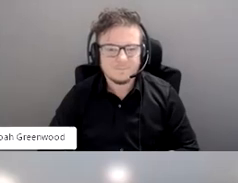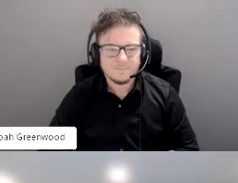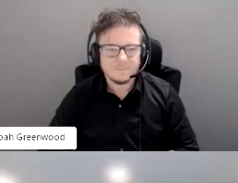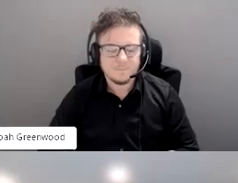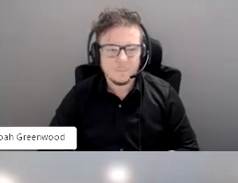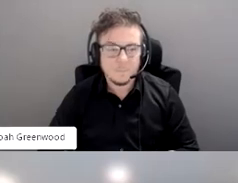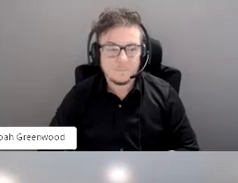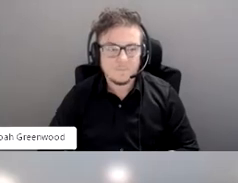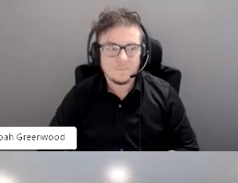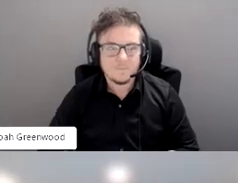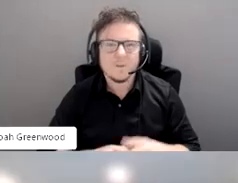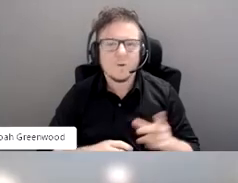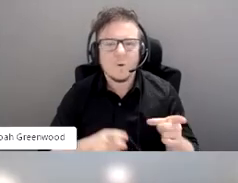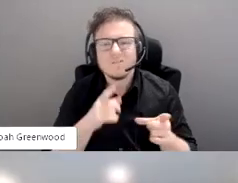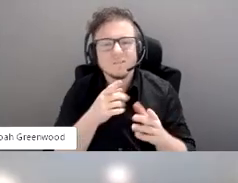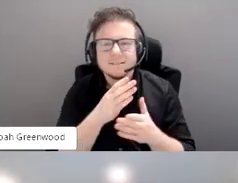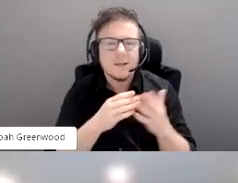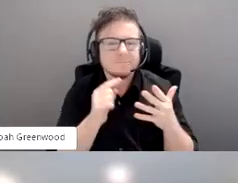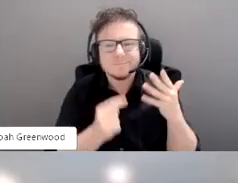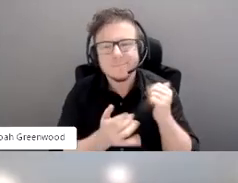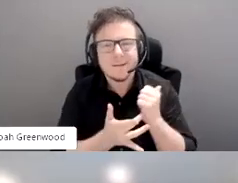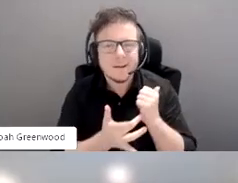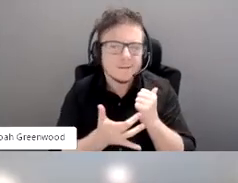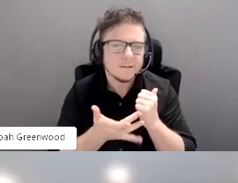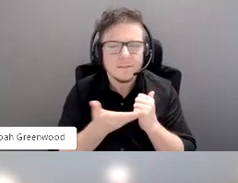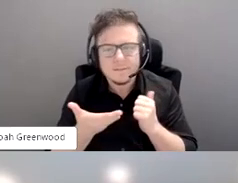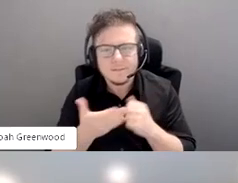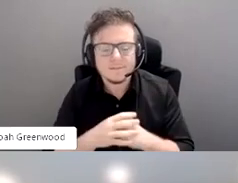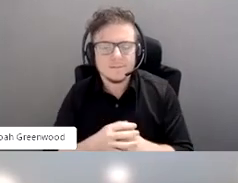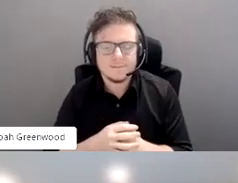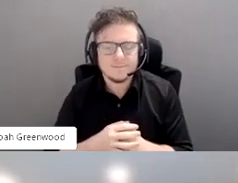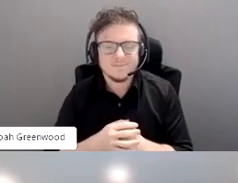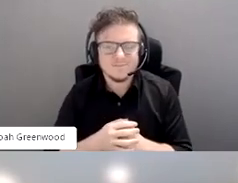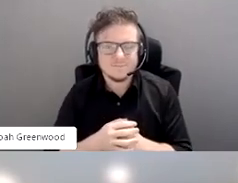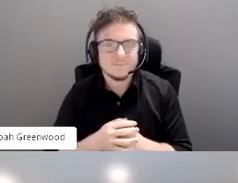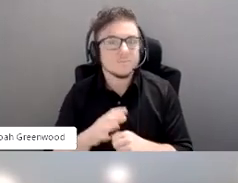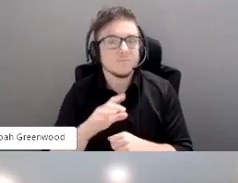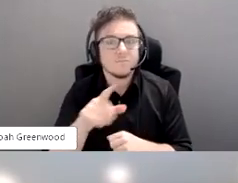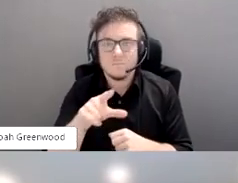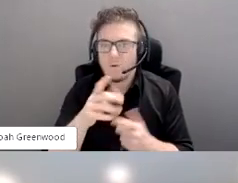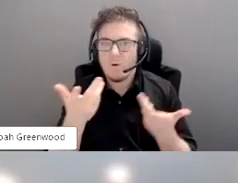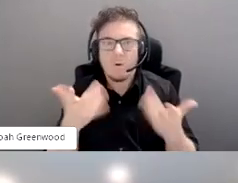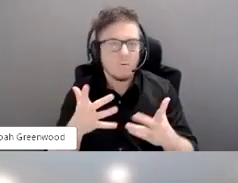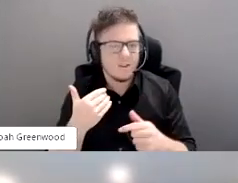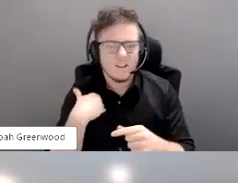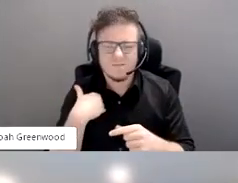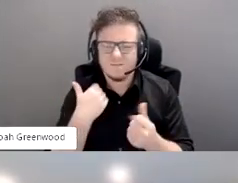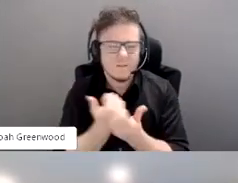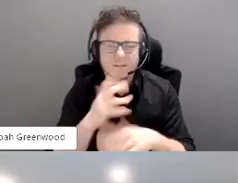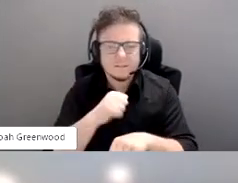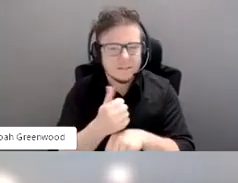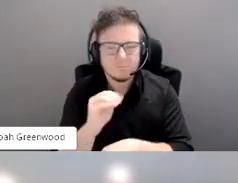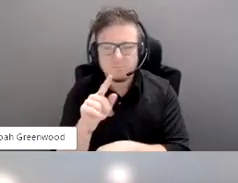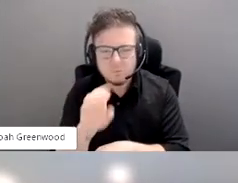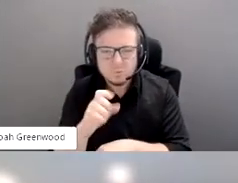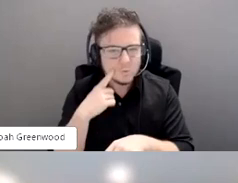So some people were just asking about some webinar logistics. Everybody's muted from their microphone, so you don't have to worry about